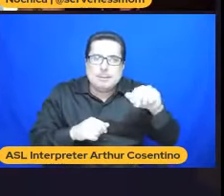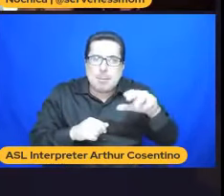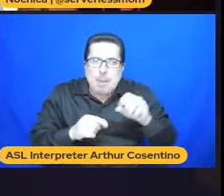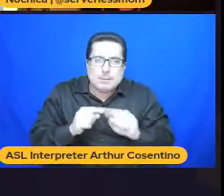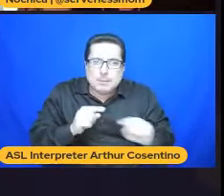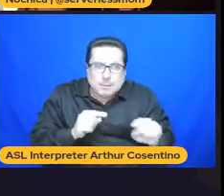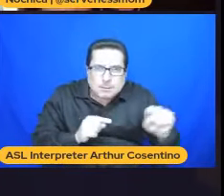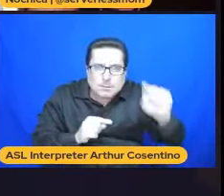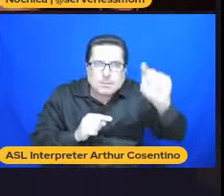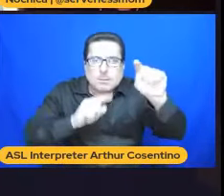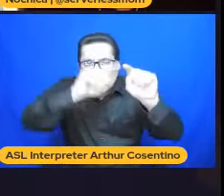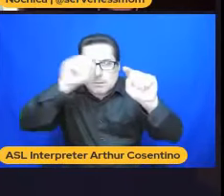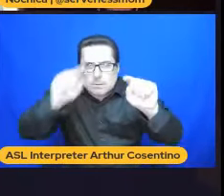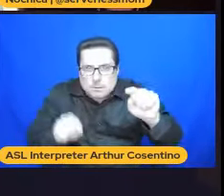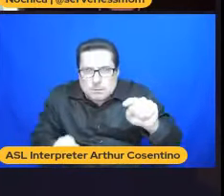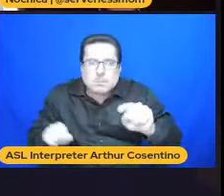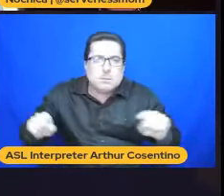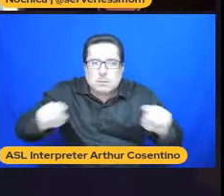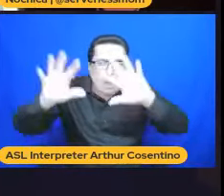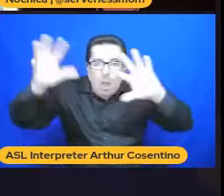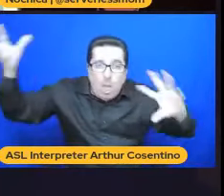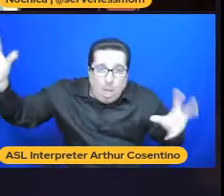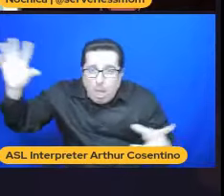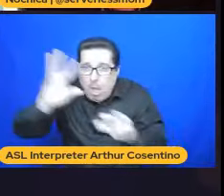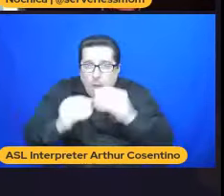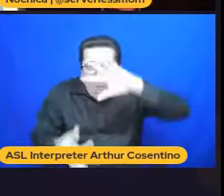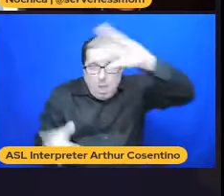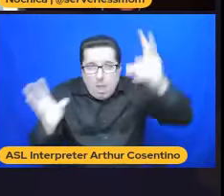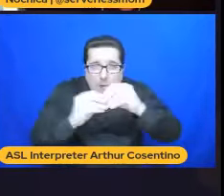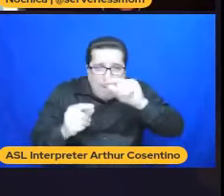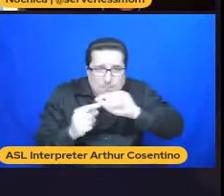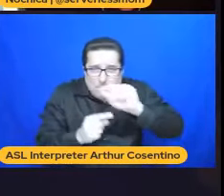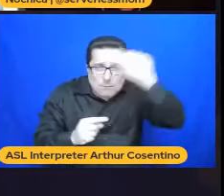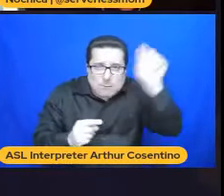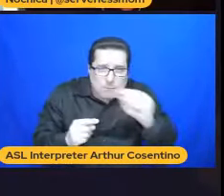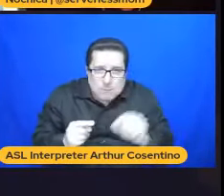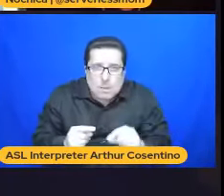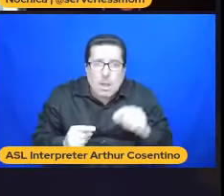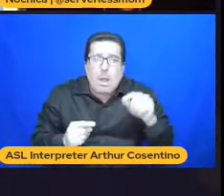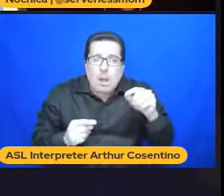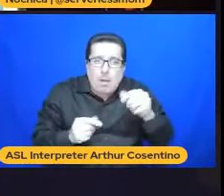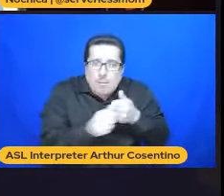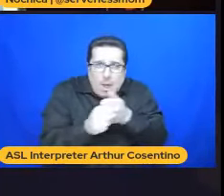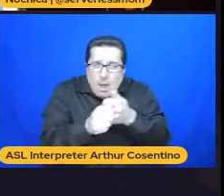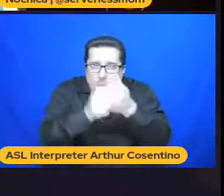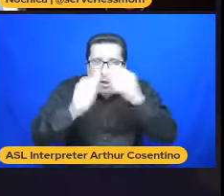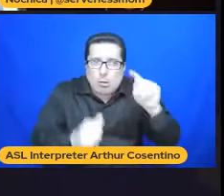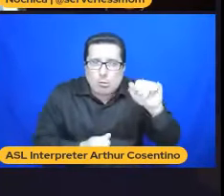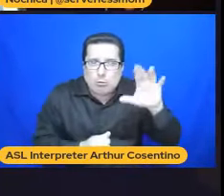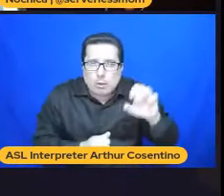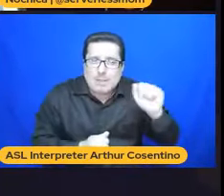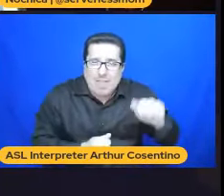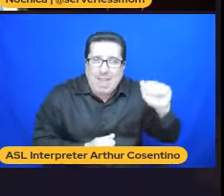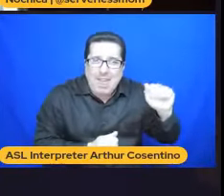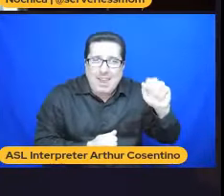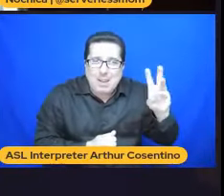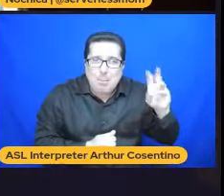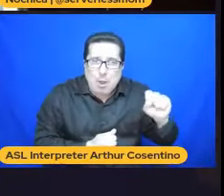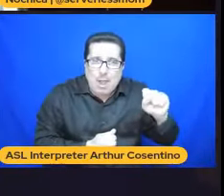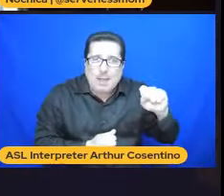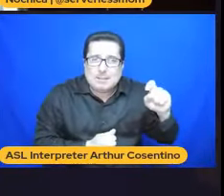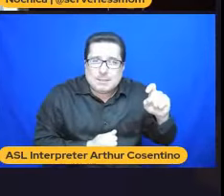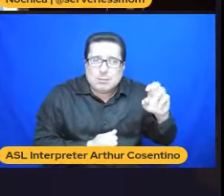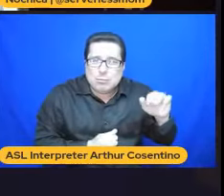that piece, you could say that tracing is useful. So something like AWS X-Ray is useful, but it's